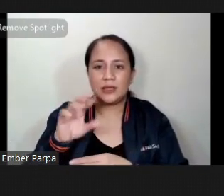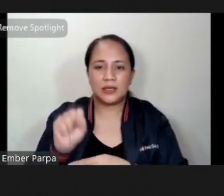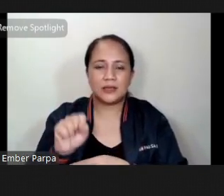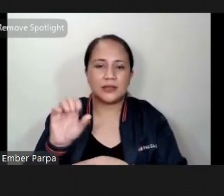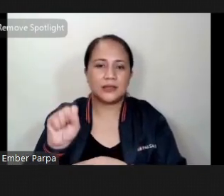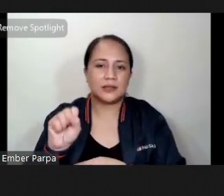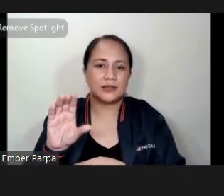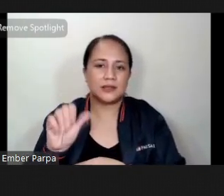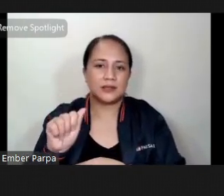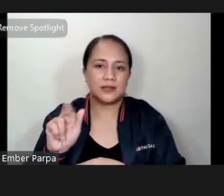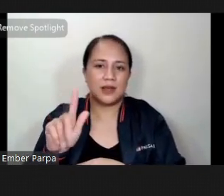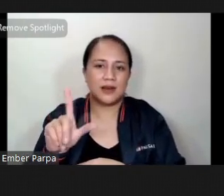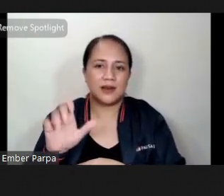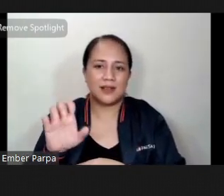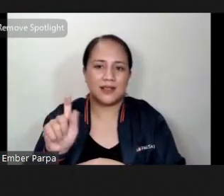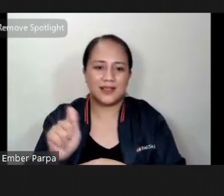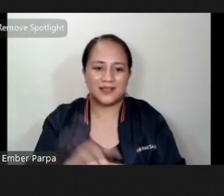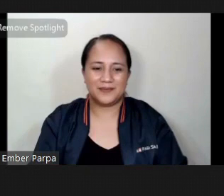Scarlett.